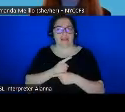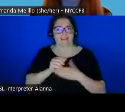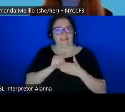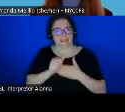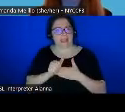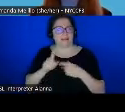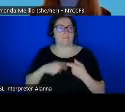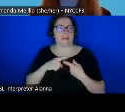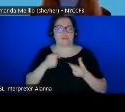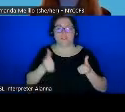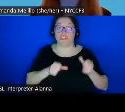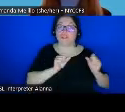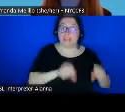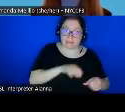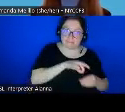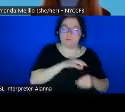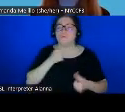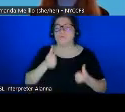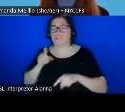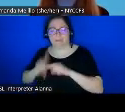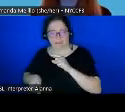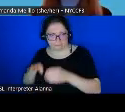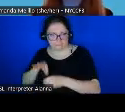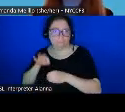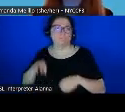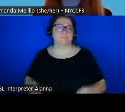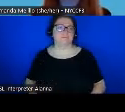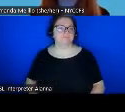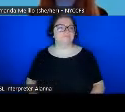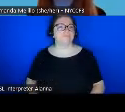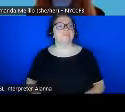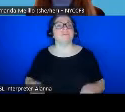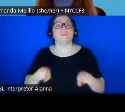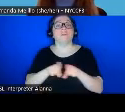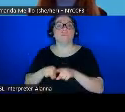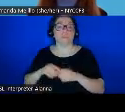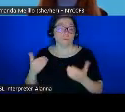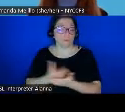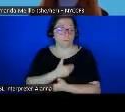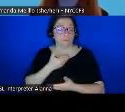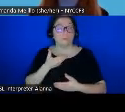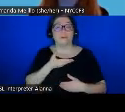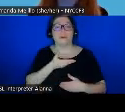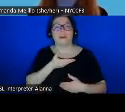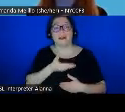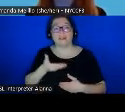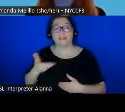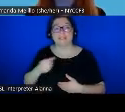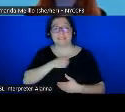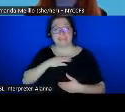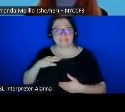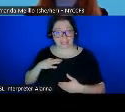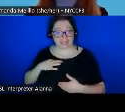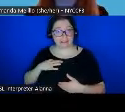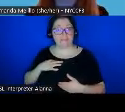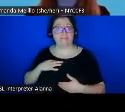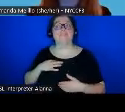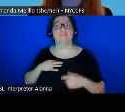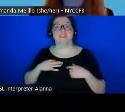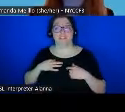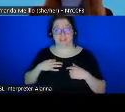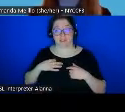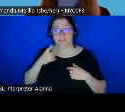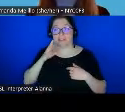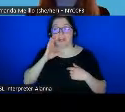uh we also are planning to hire an onboard new outreach staff that we would be bringing on board because this law has passed